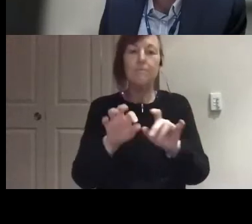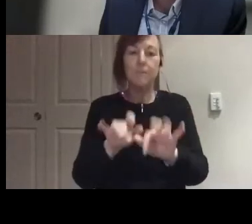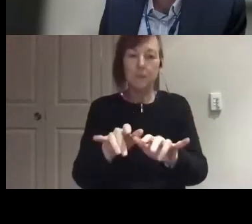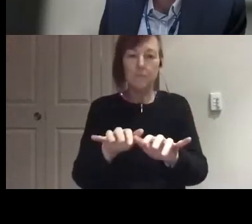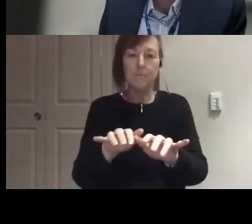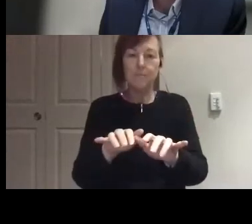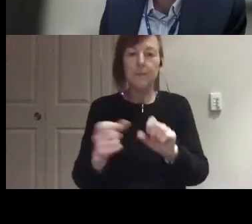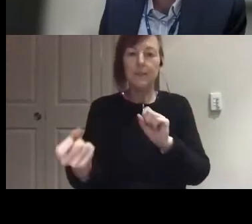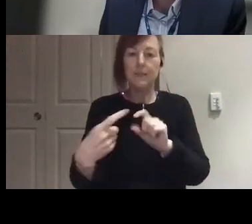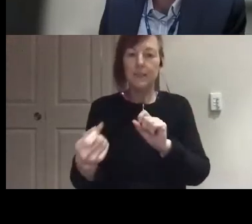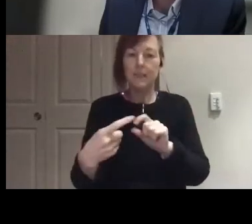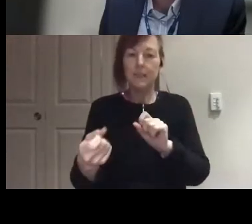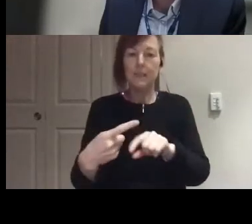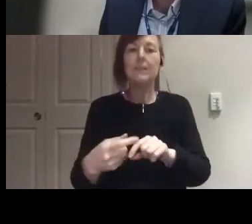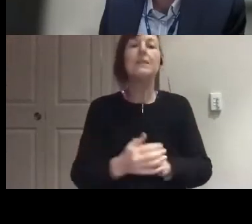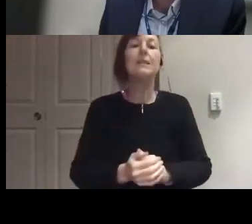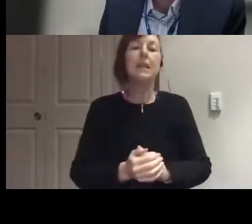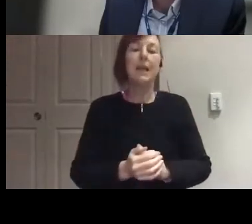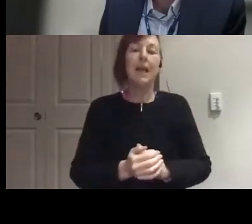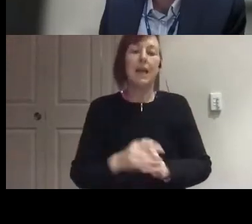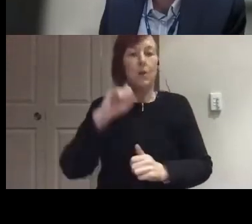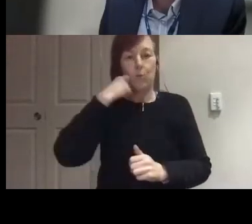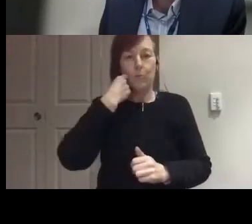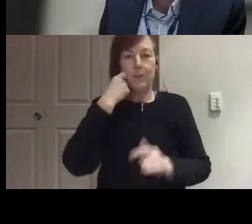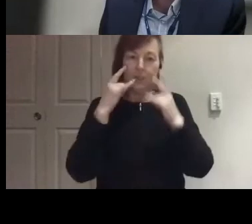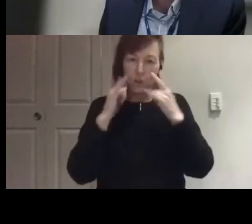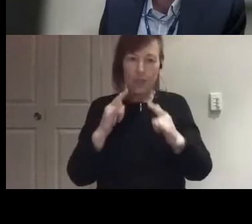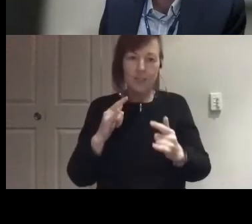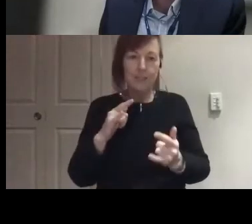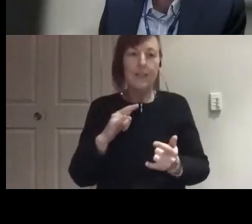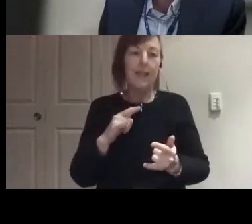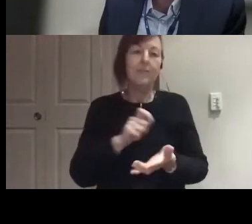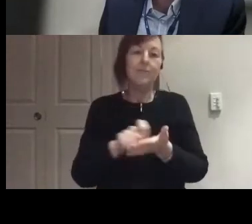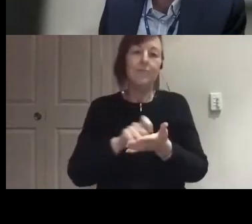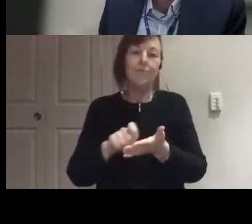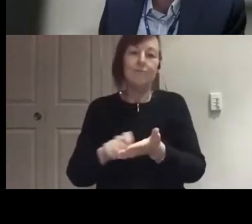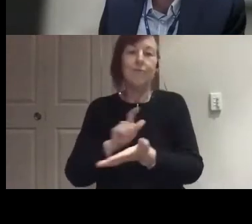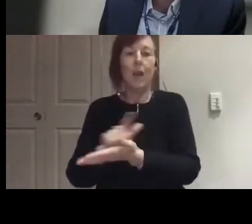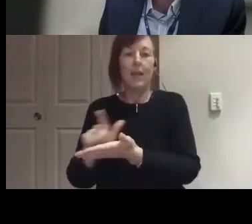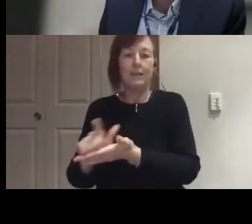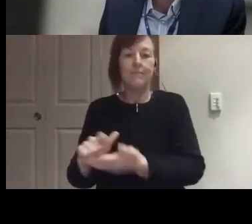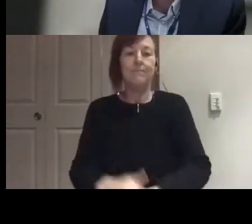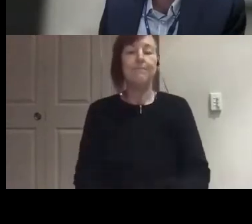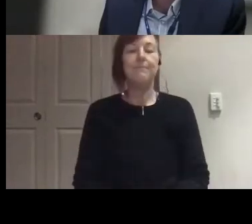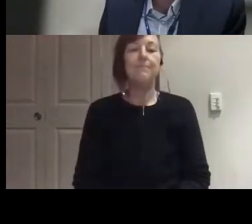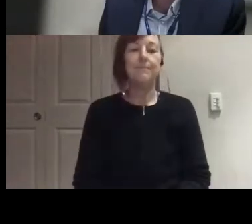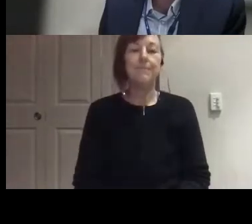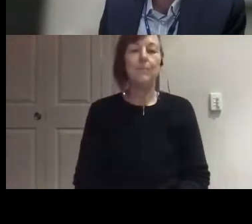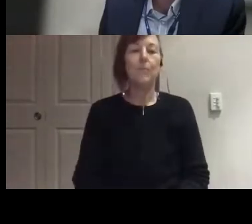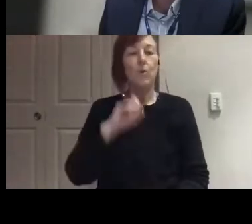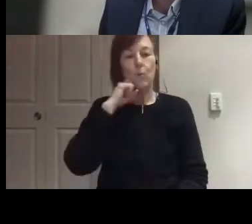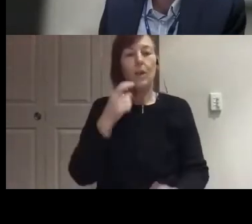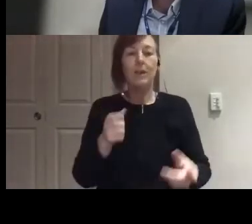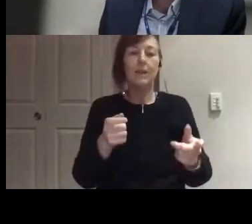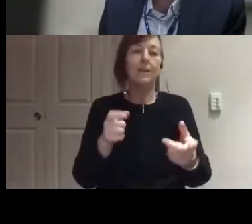putting questions into the chat function anytime something pops into your mind, and we're going to theme those questions and respond